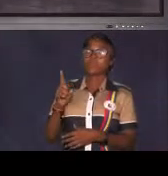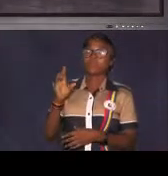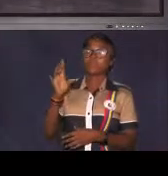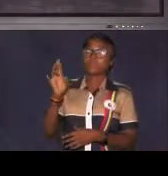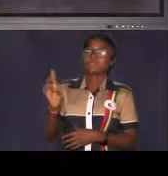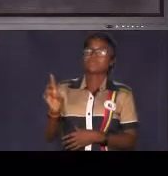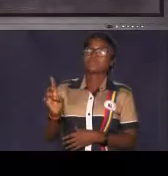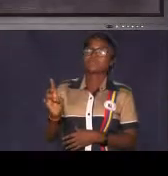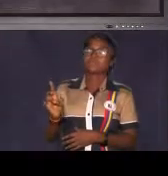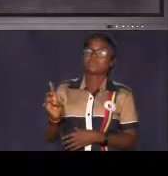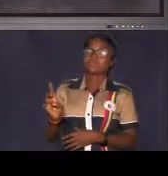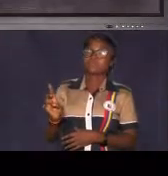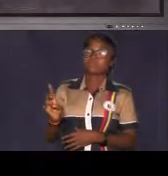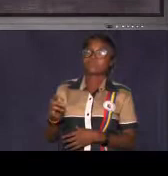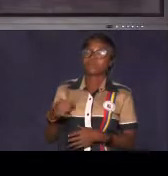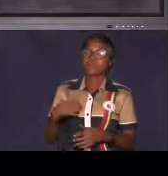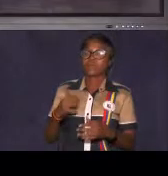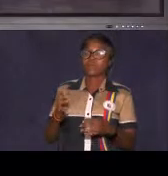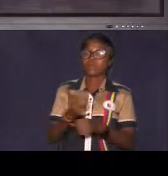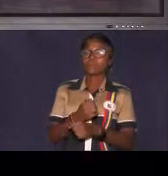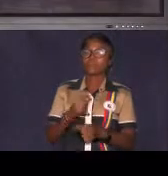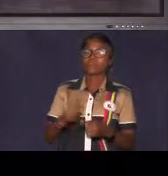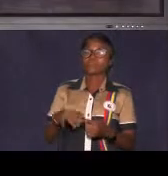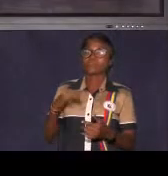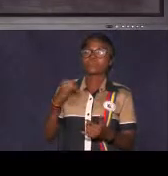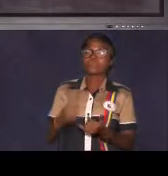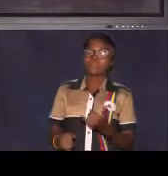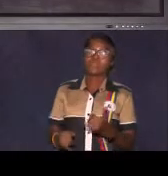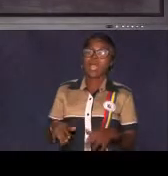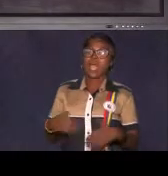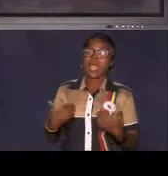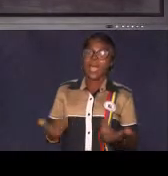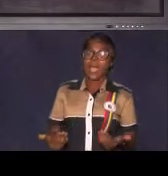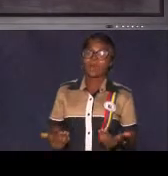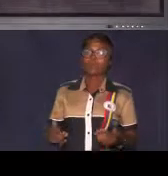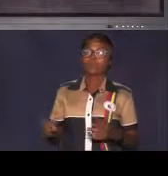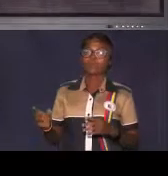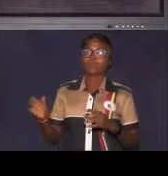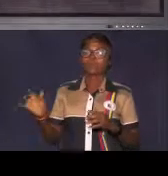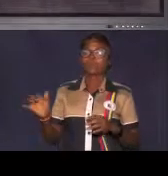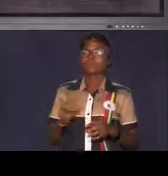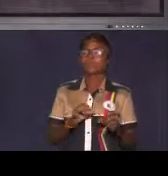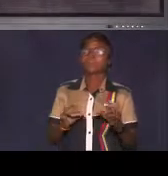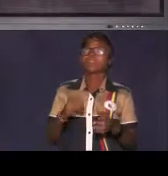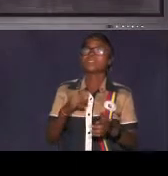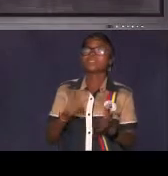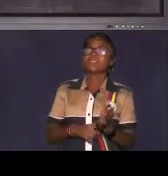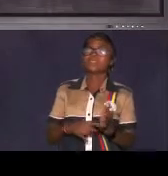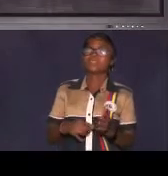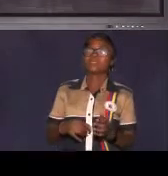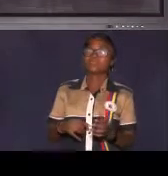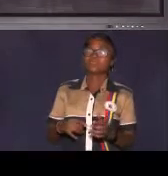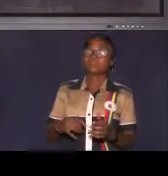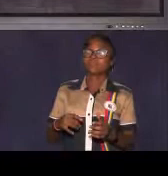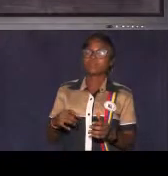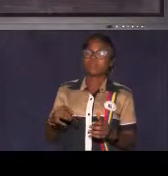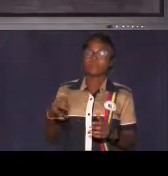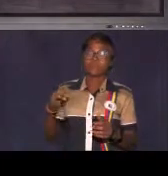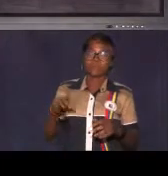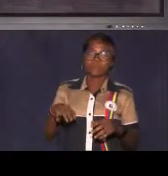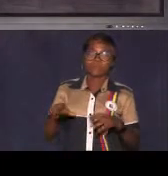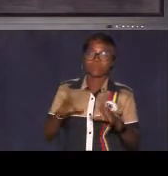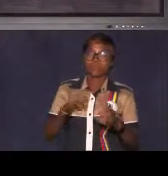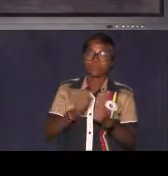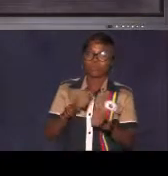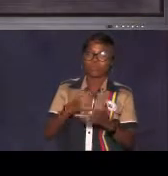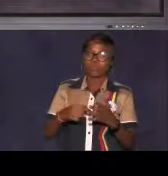7 1 time. Now we've gotten to the end. But how does this factor into what we want to do? Have we